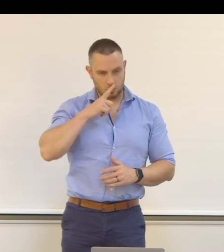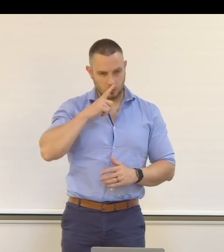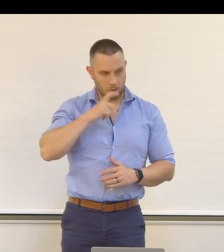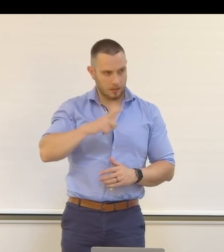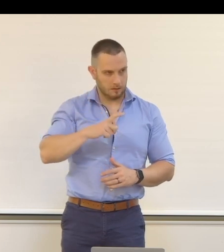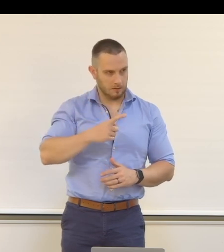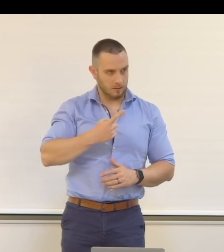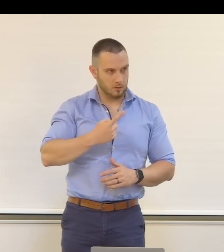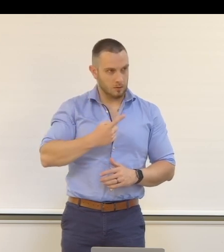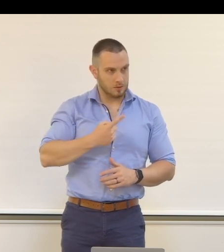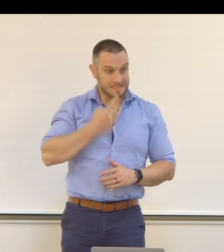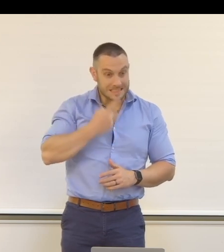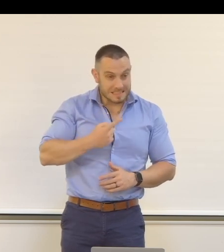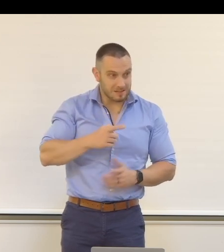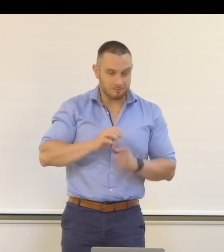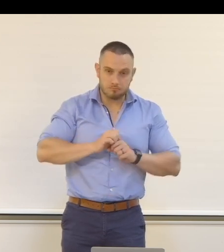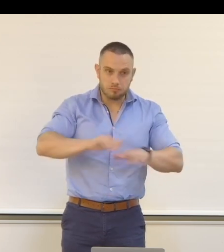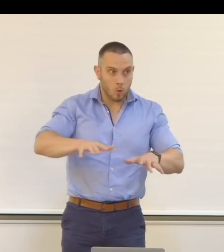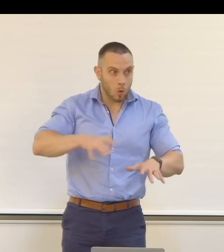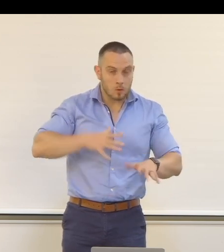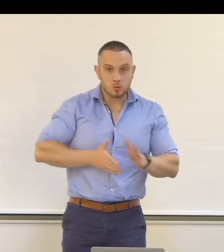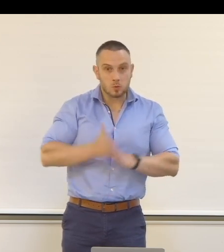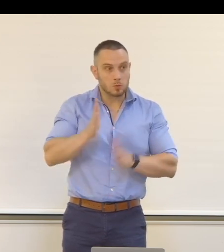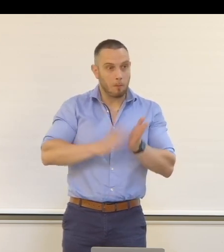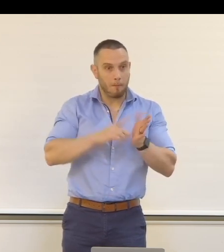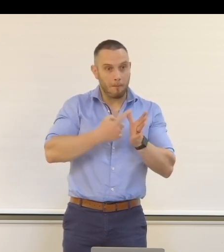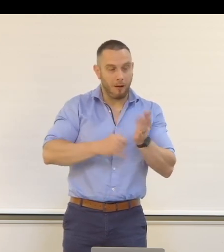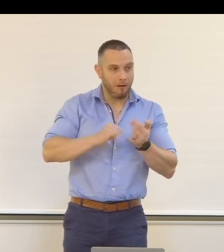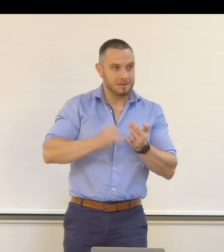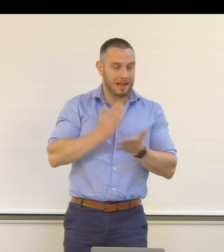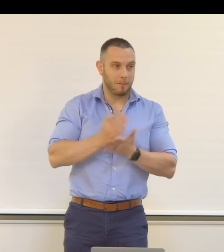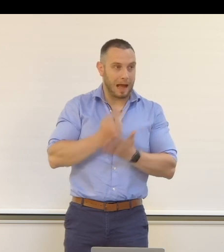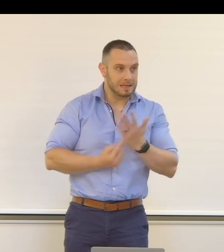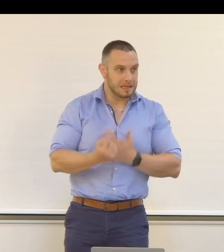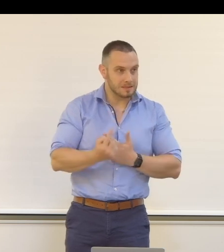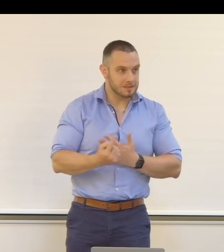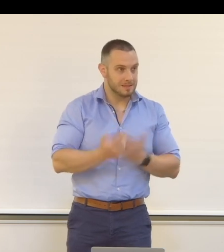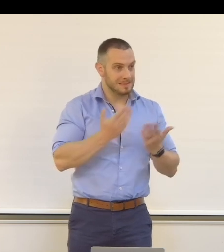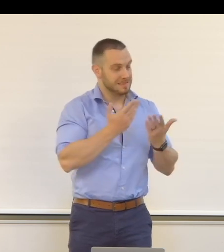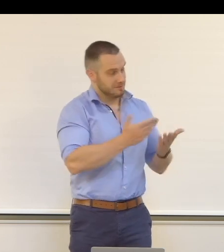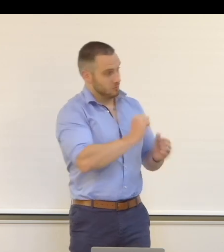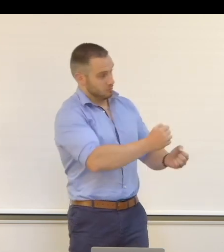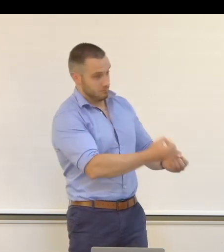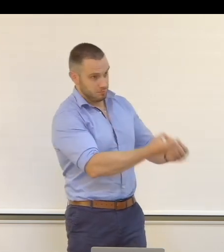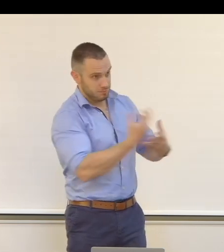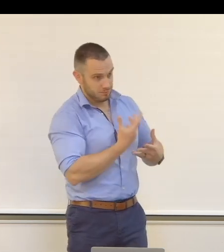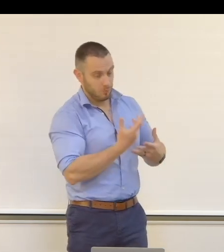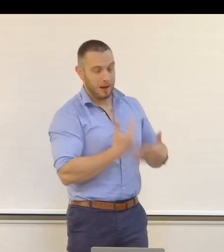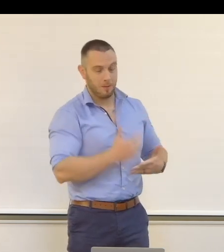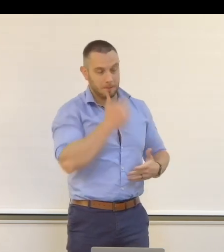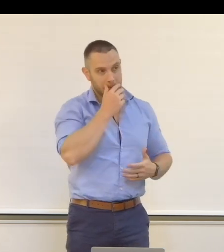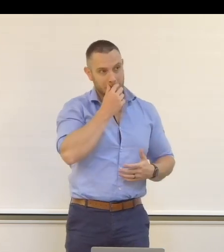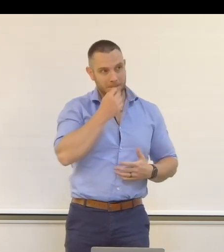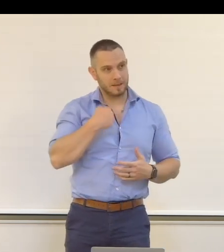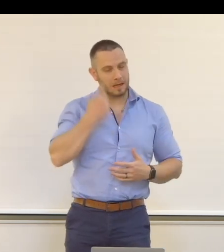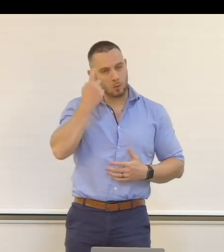call saying, do you want to go to Mars and be in isolation, you know? And then hearing about your mission. And I always wondered,